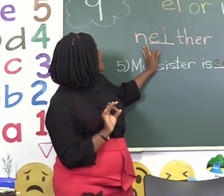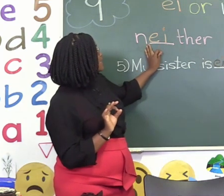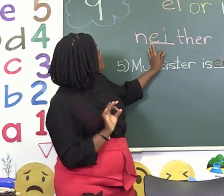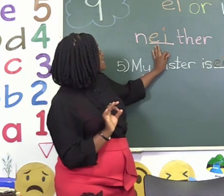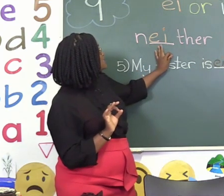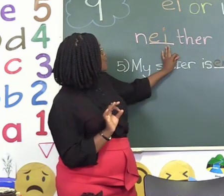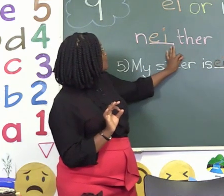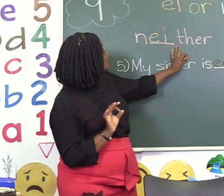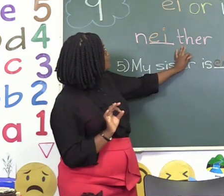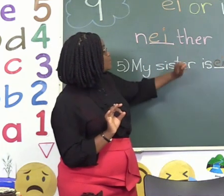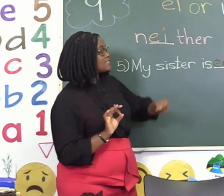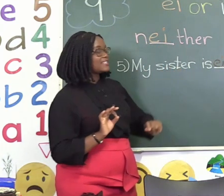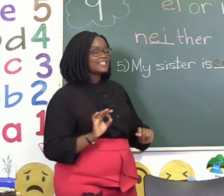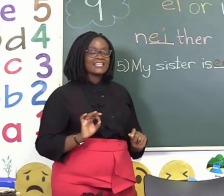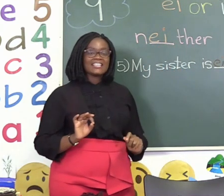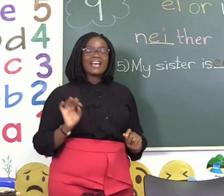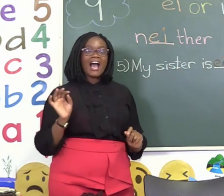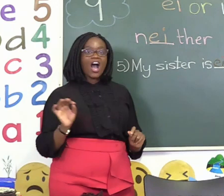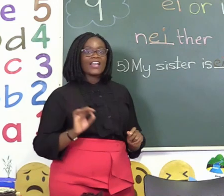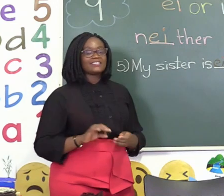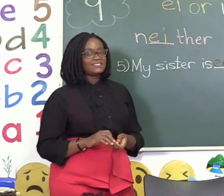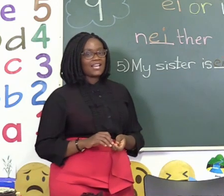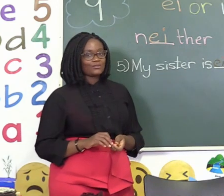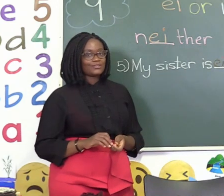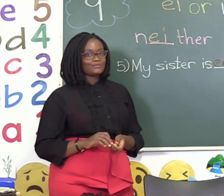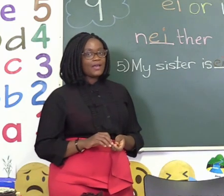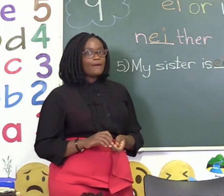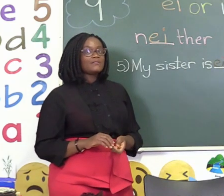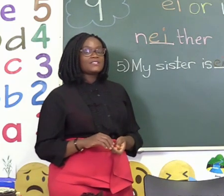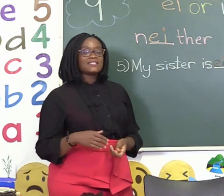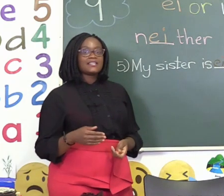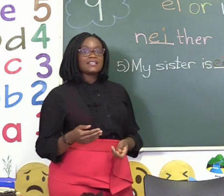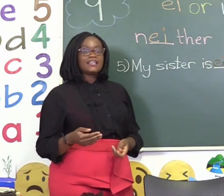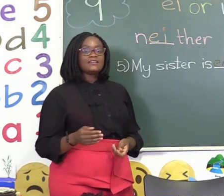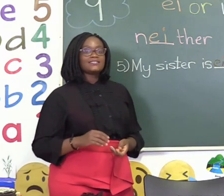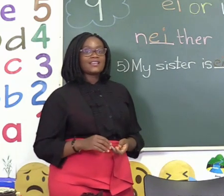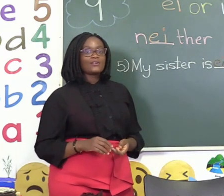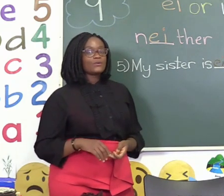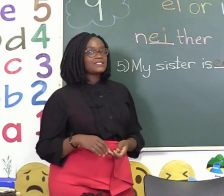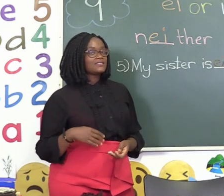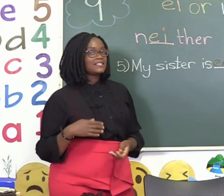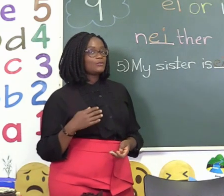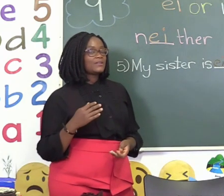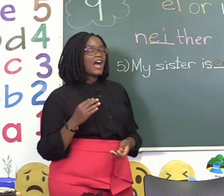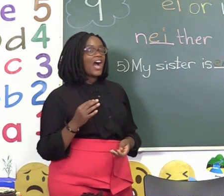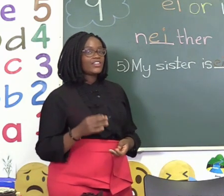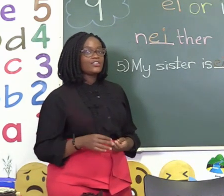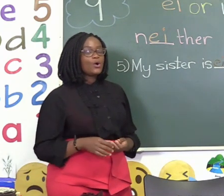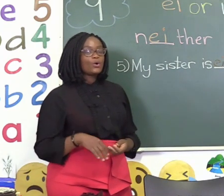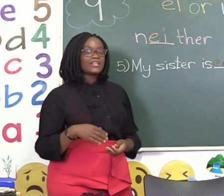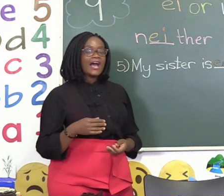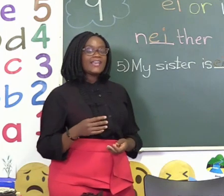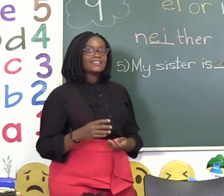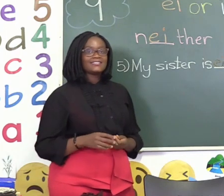sound, that means we put the EI sound. But if it is an I sound, or it sounds a little bit